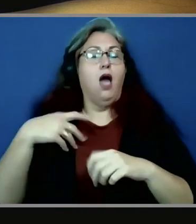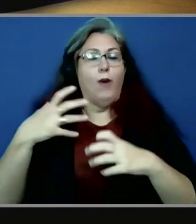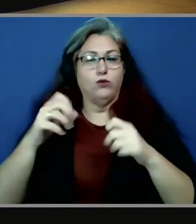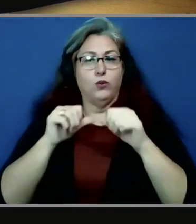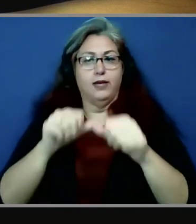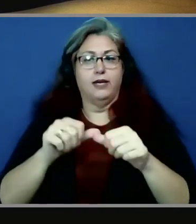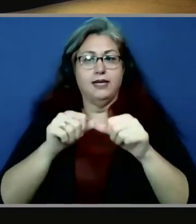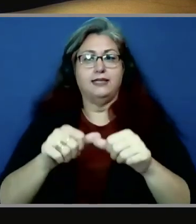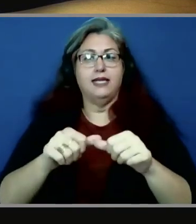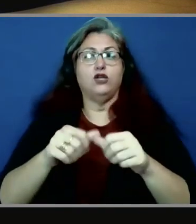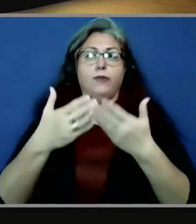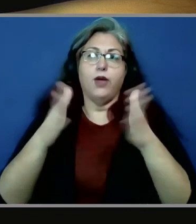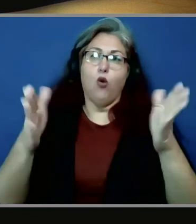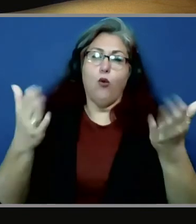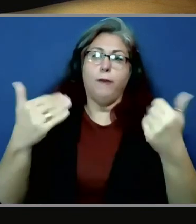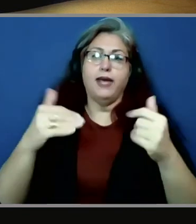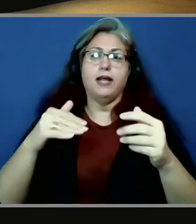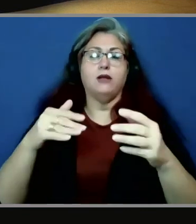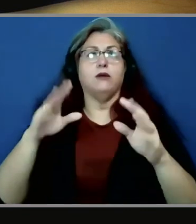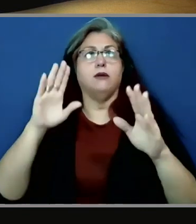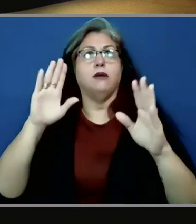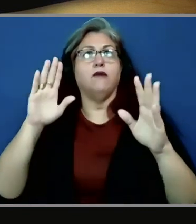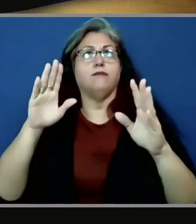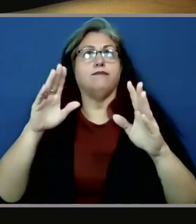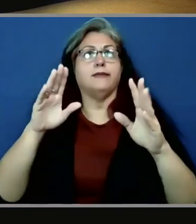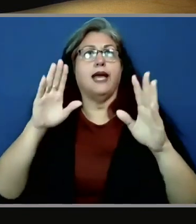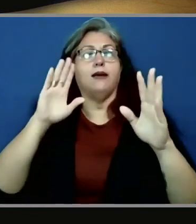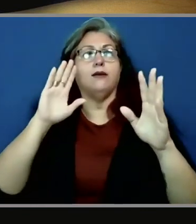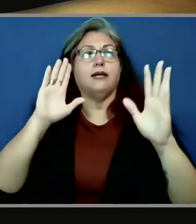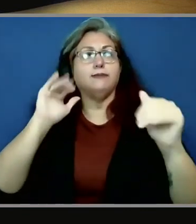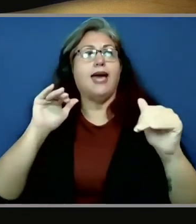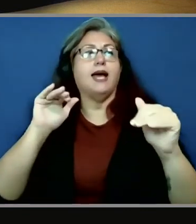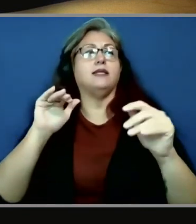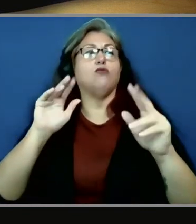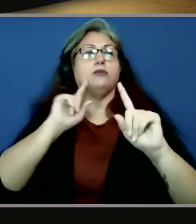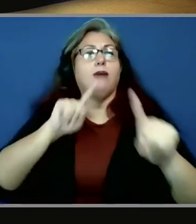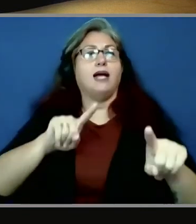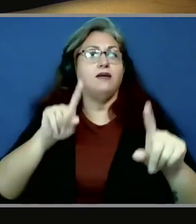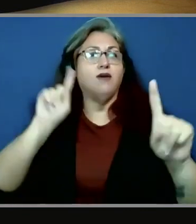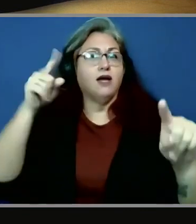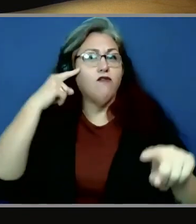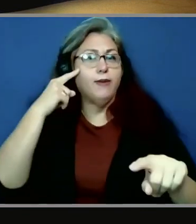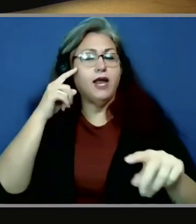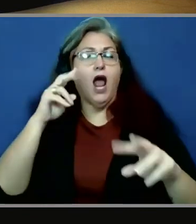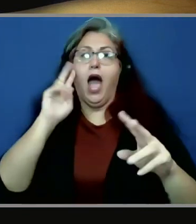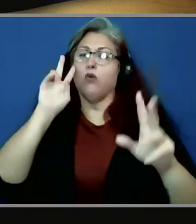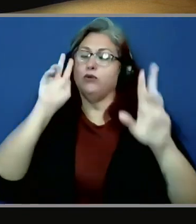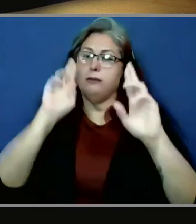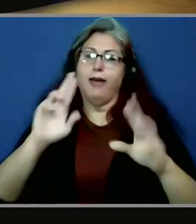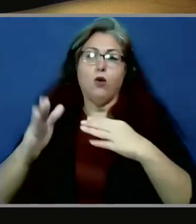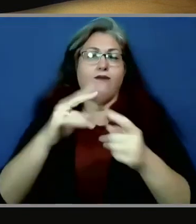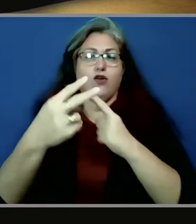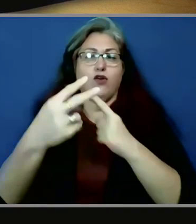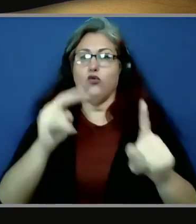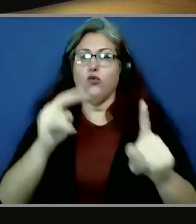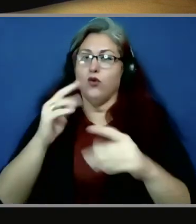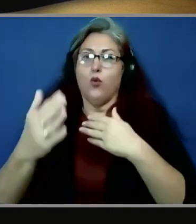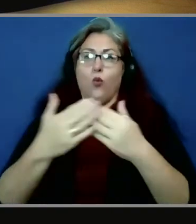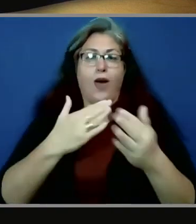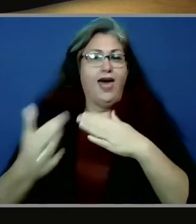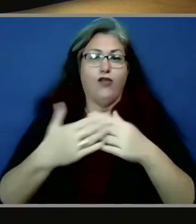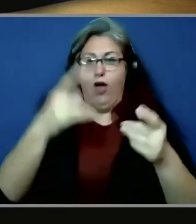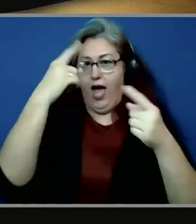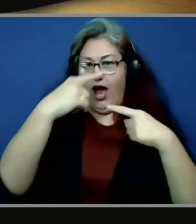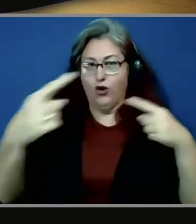promote open and responsive government. I listen to all points of view, and I'll respect whatever you have to say, whether we disagree or